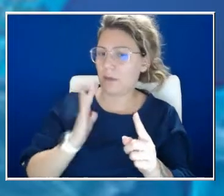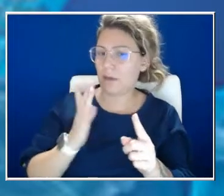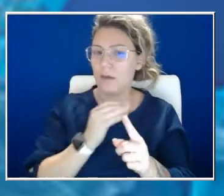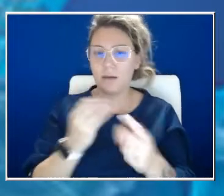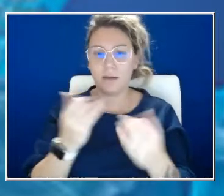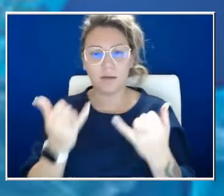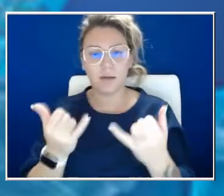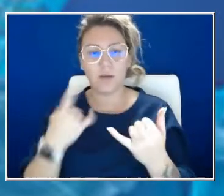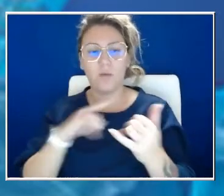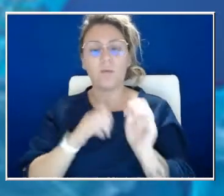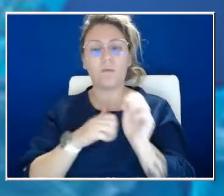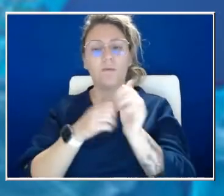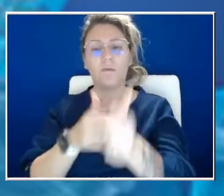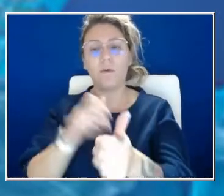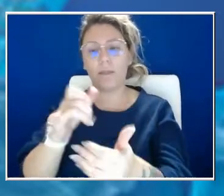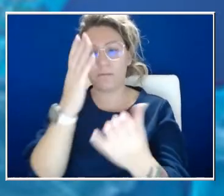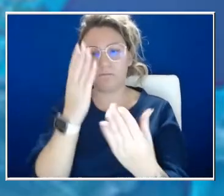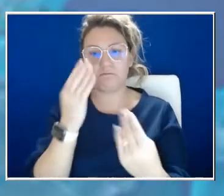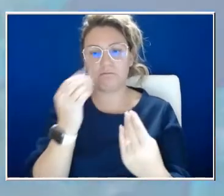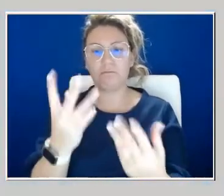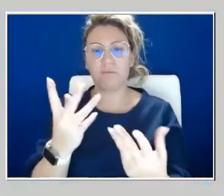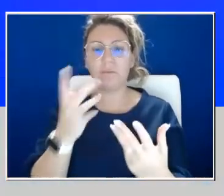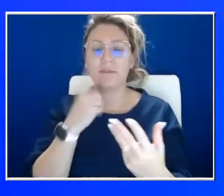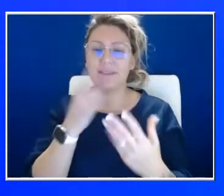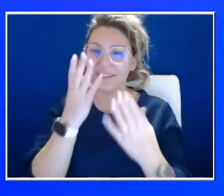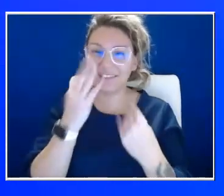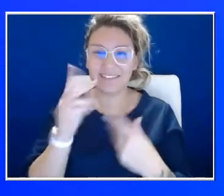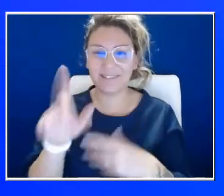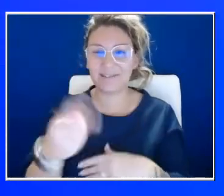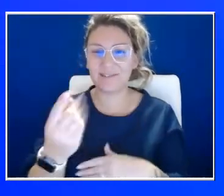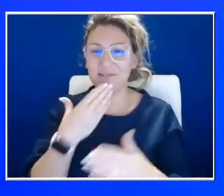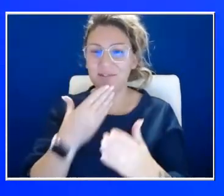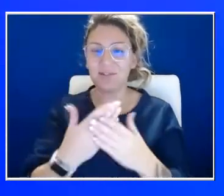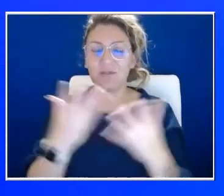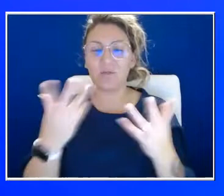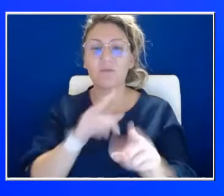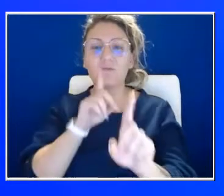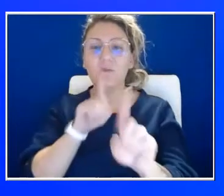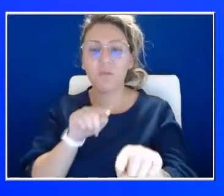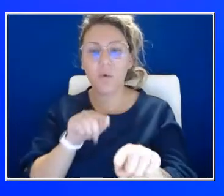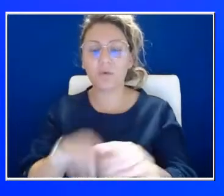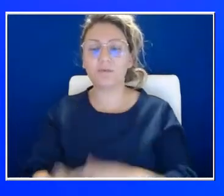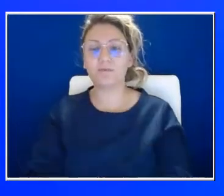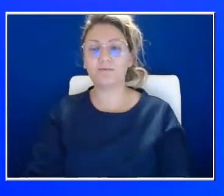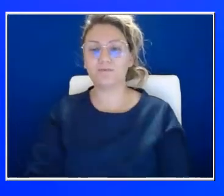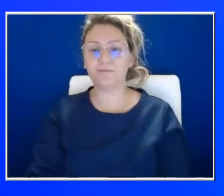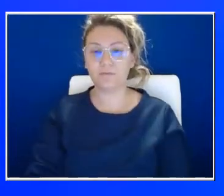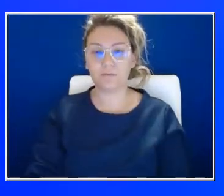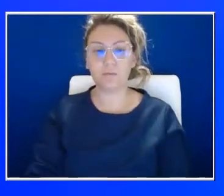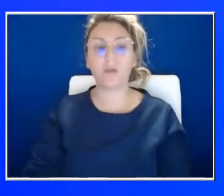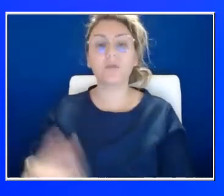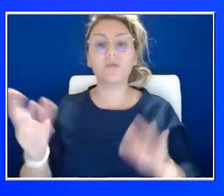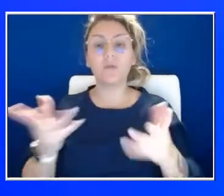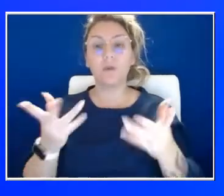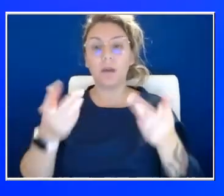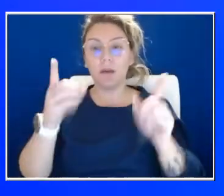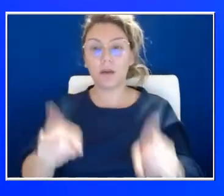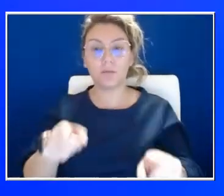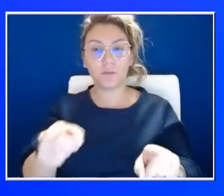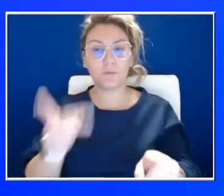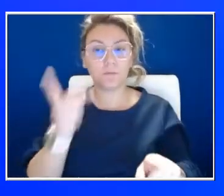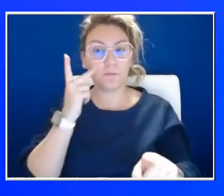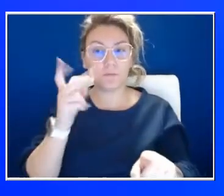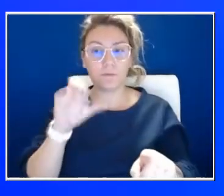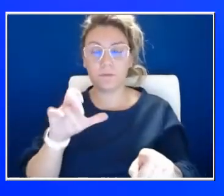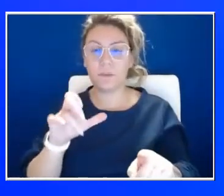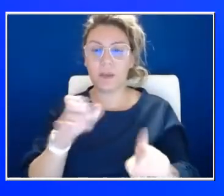and like I say, remember, data is only as good as what's reported. The reporting, and right. So what happened, you see that data is pre-COVID. During